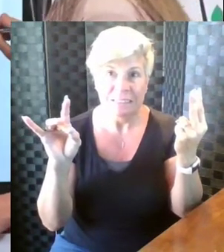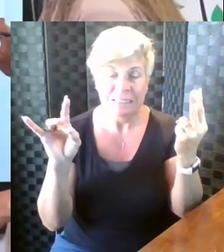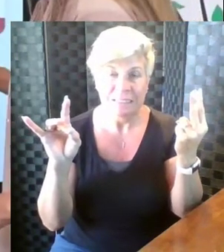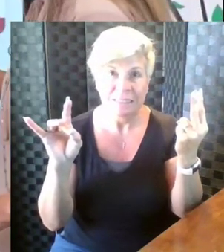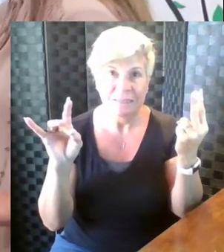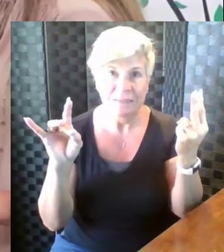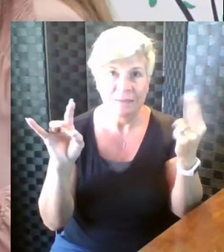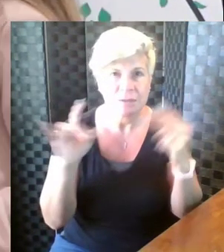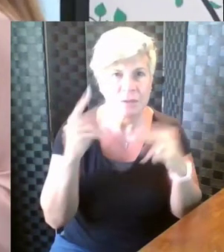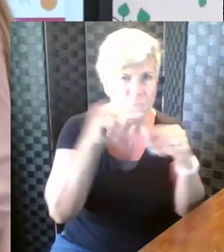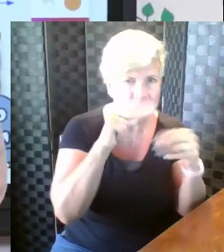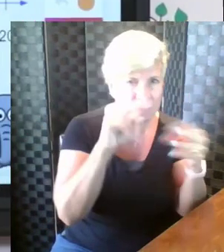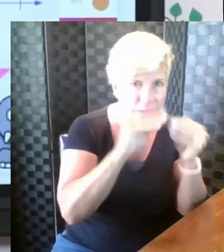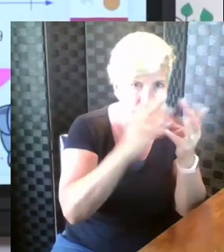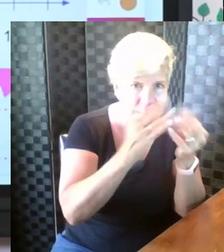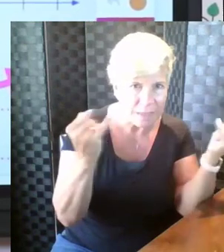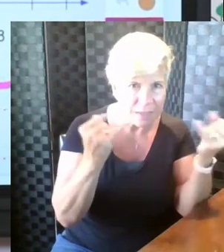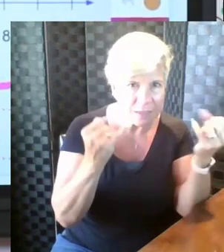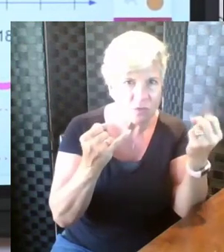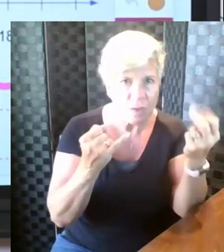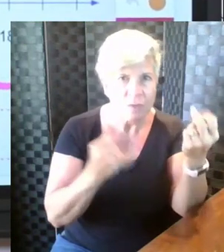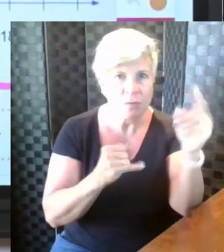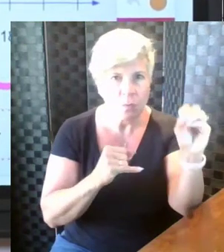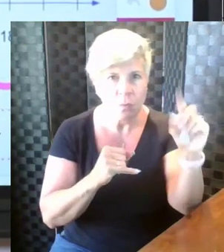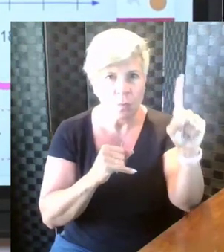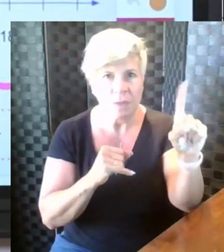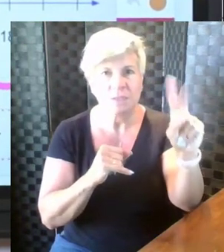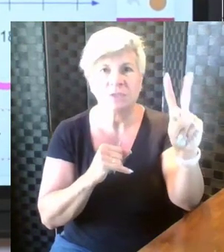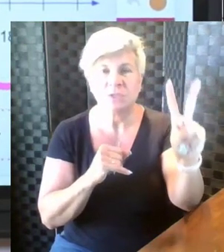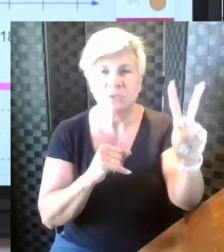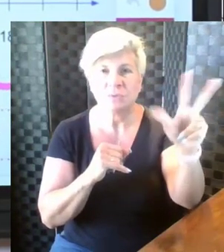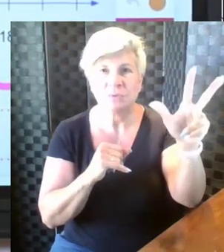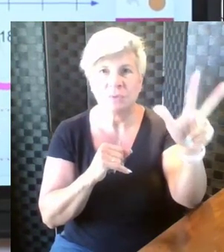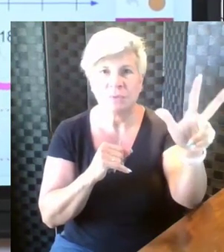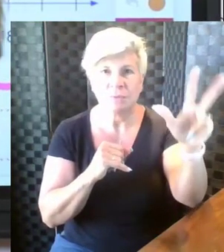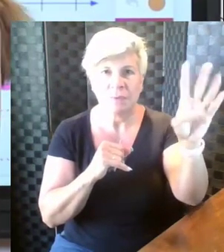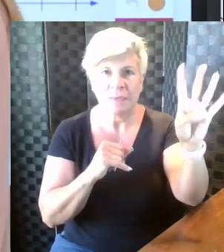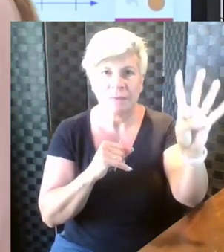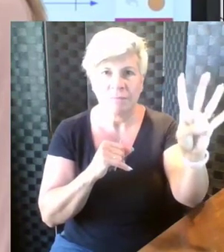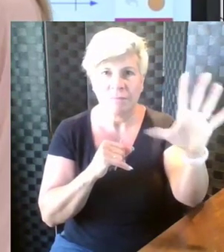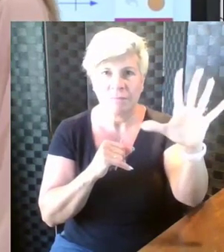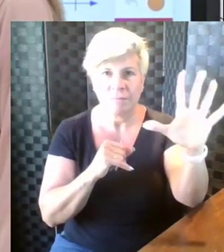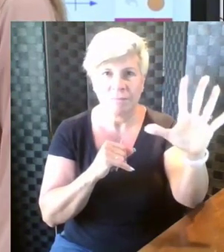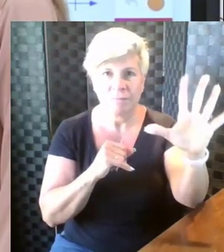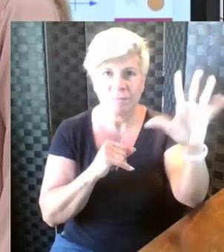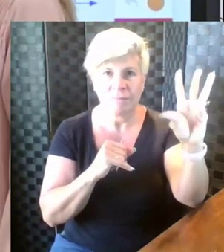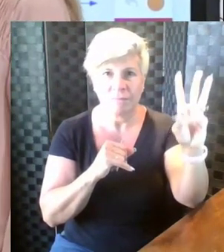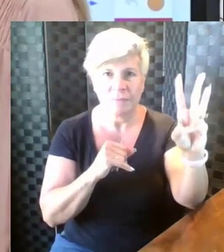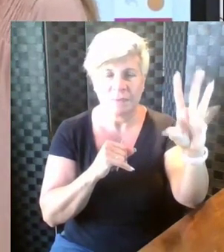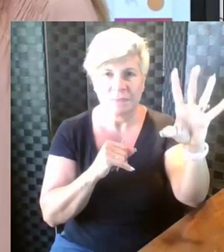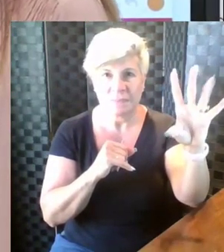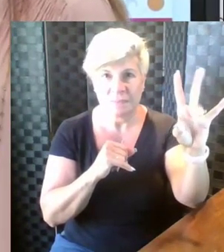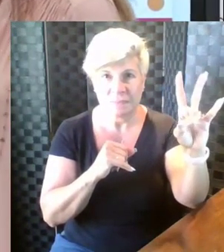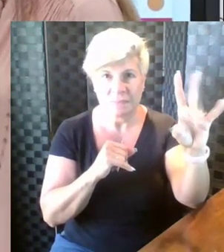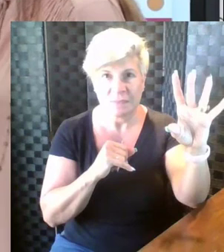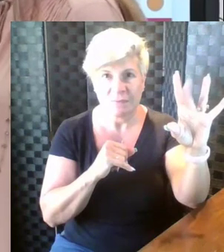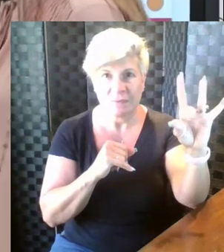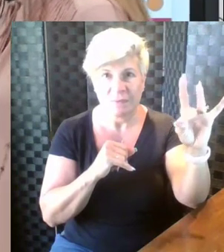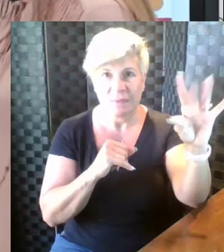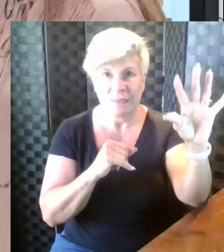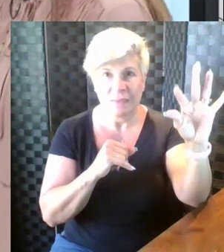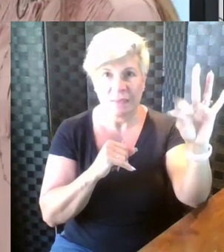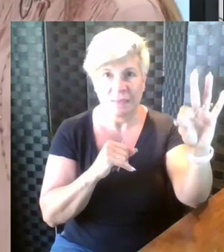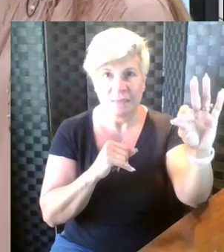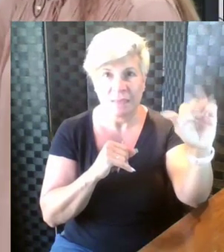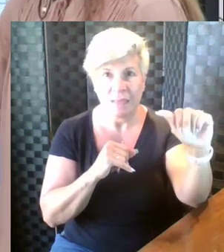number line. 12 first, count with me. 0, 1, 2, 3, 4, 5, 6,